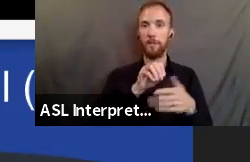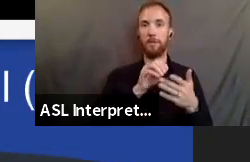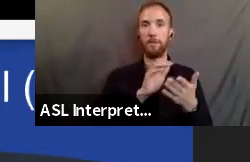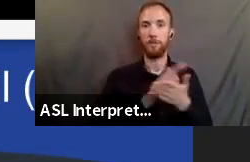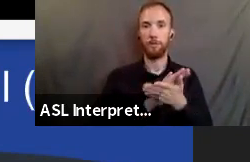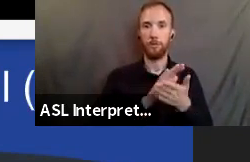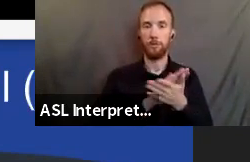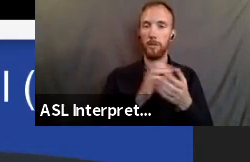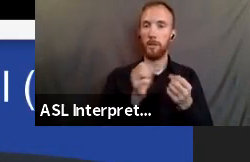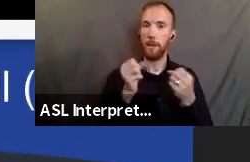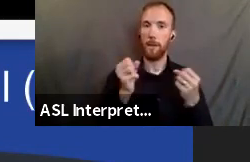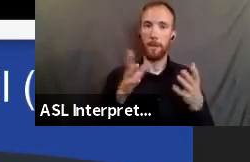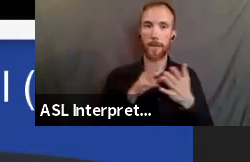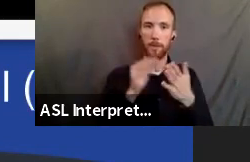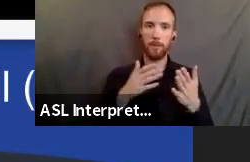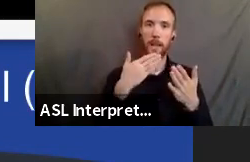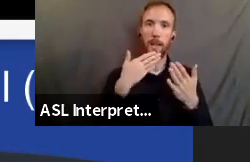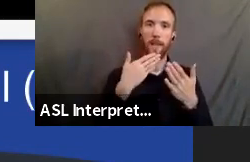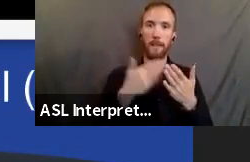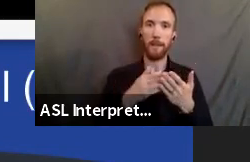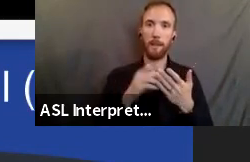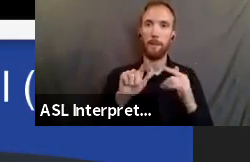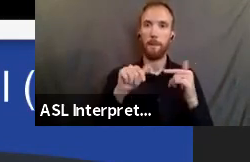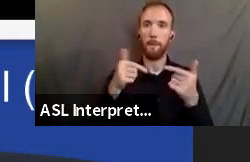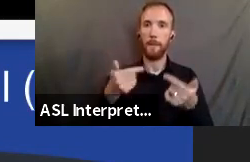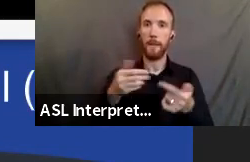you and i'd like to turn it back to dr sweeney